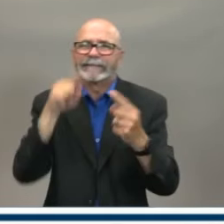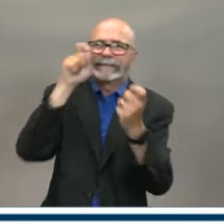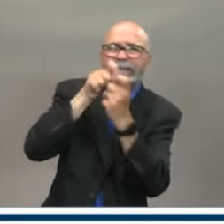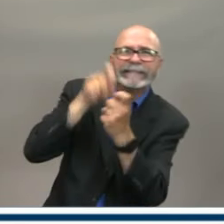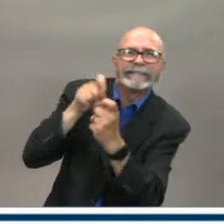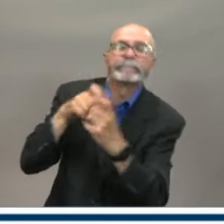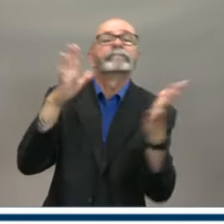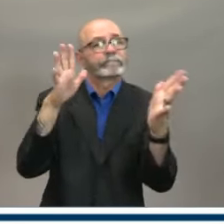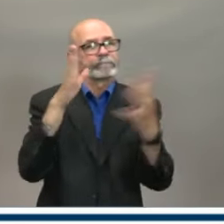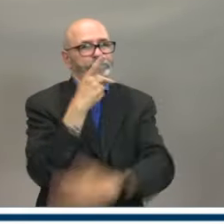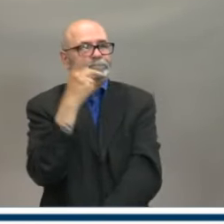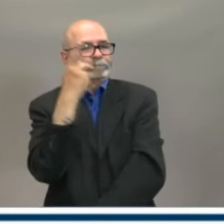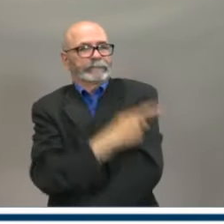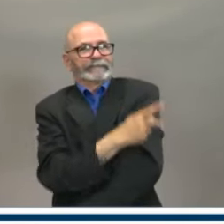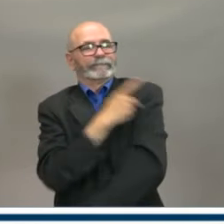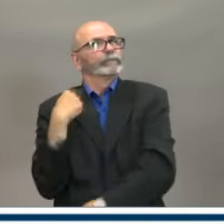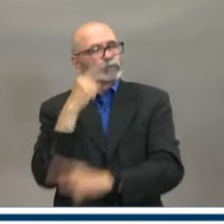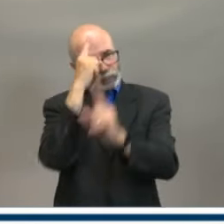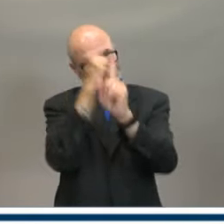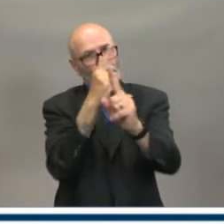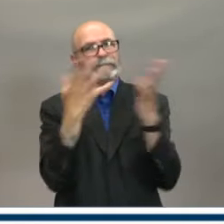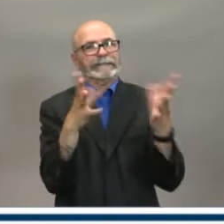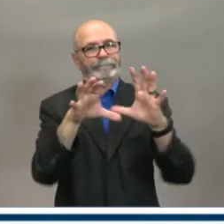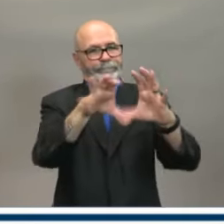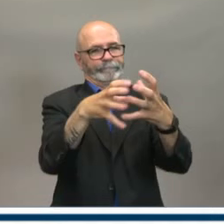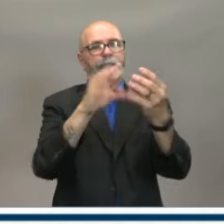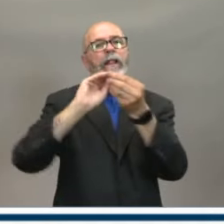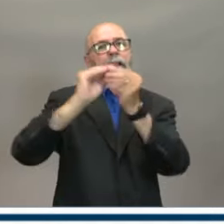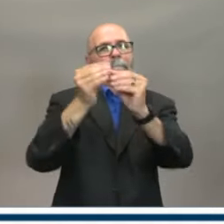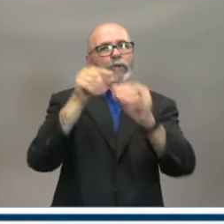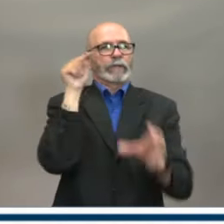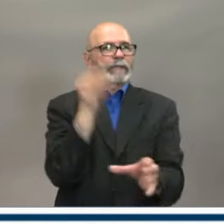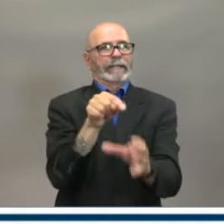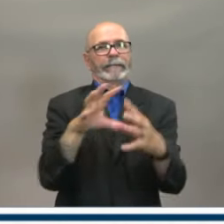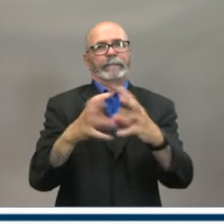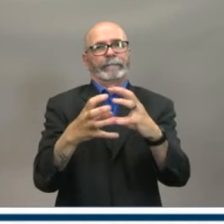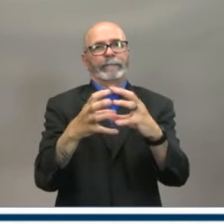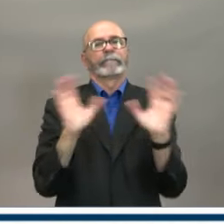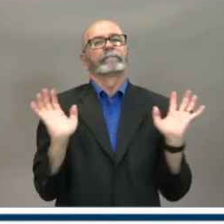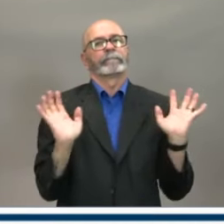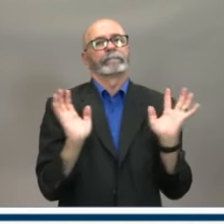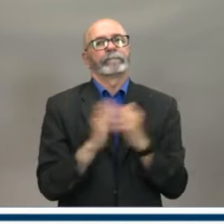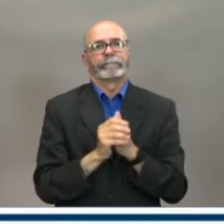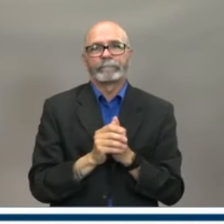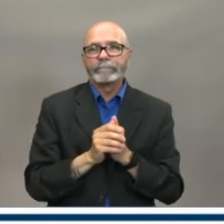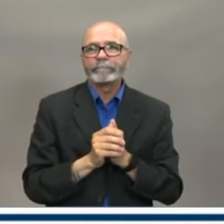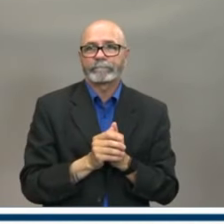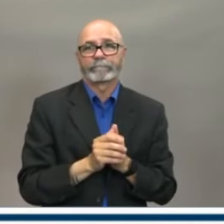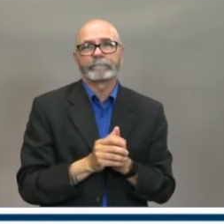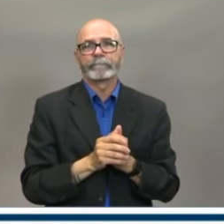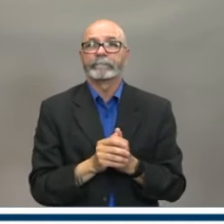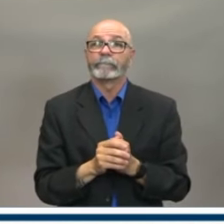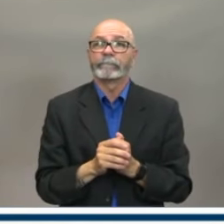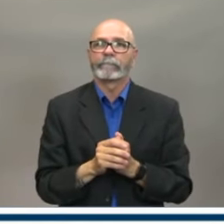number, not the long-term care number, which lags behind for the reasons that I specified.